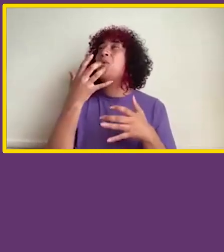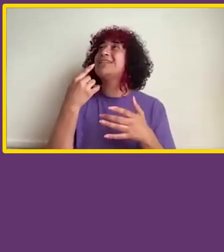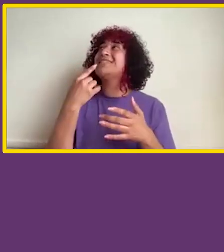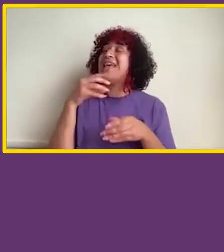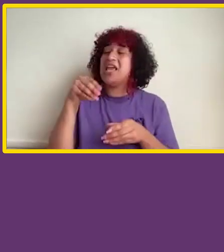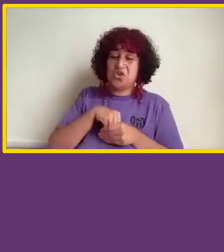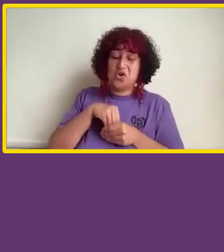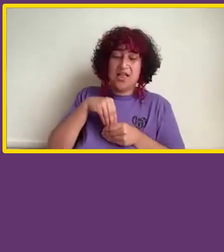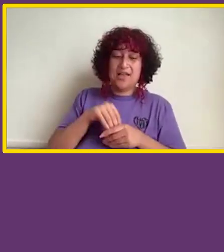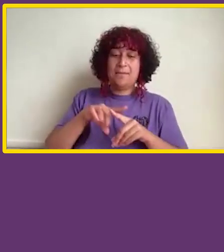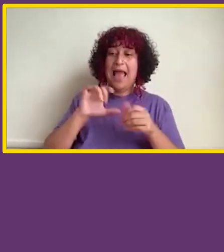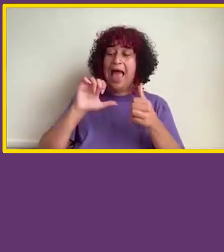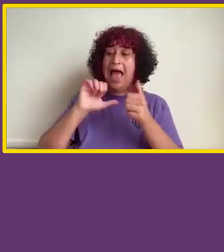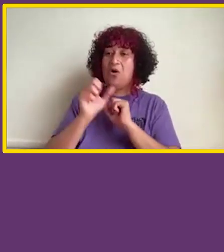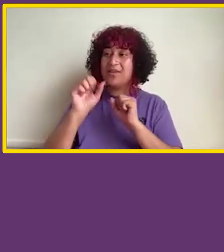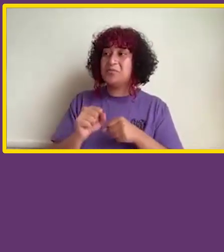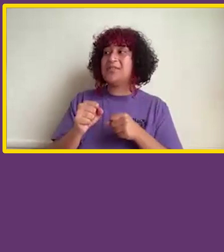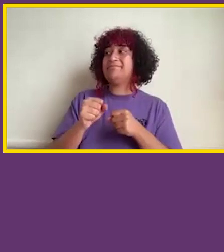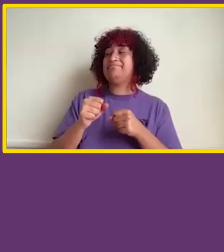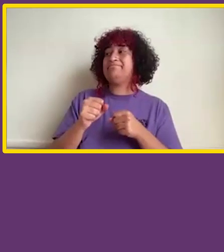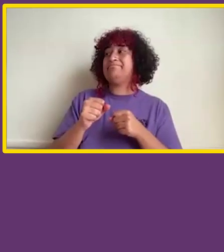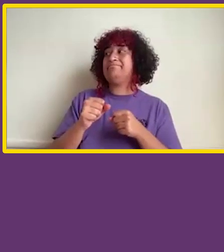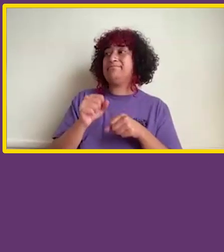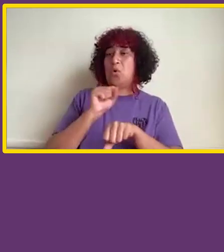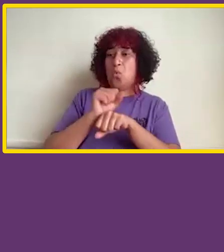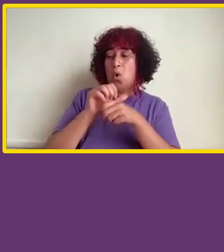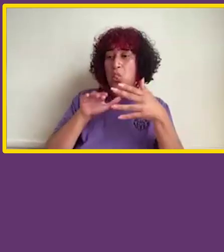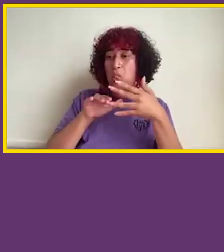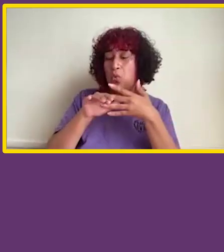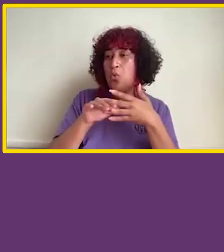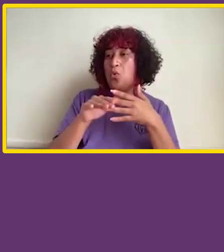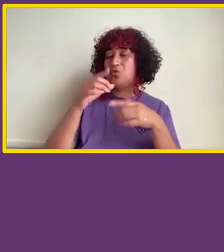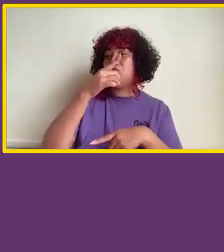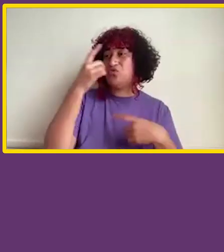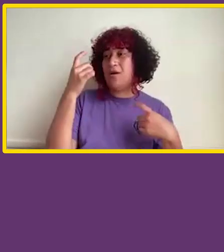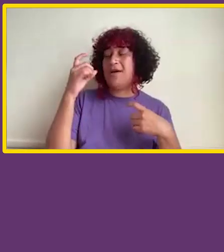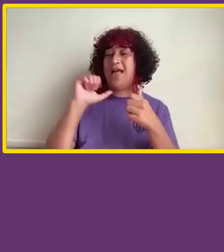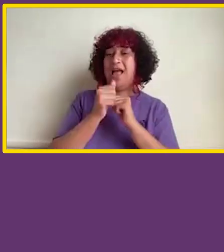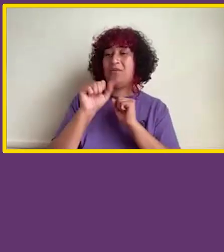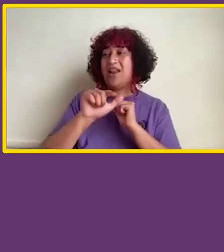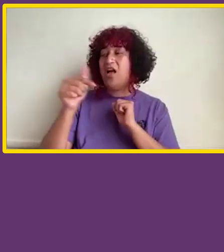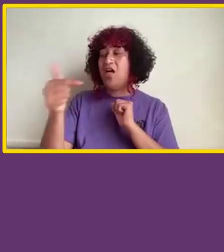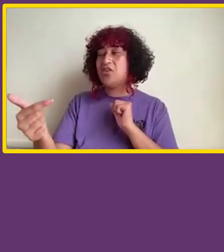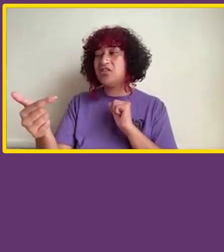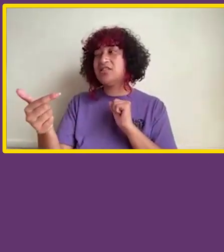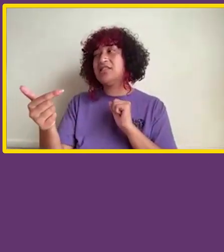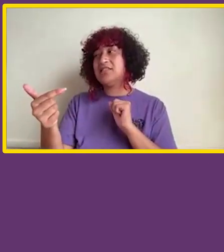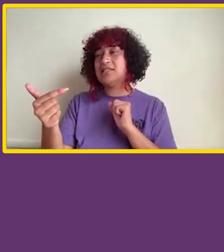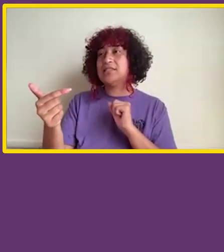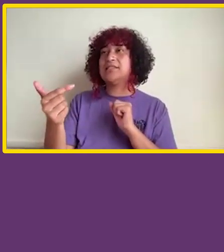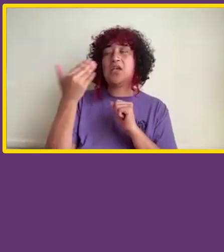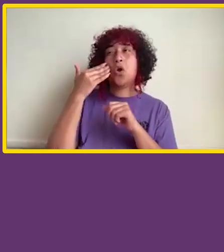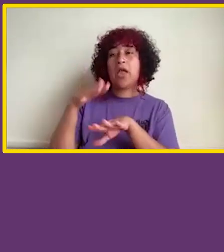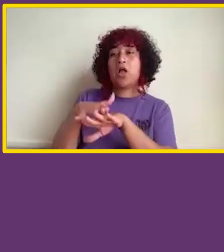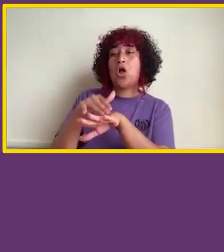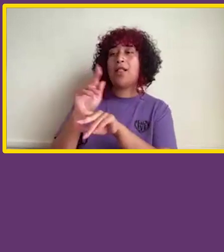we deal with this trauma? And then how can others, I think we did mention, calling people in, not